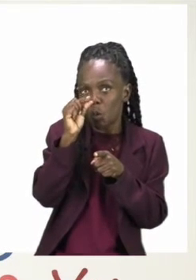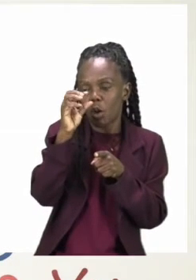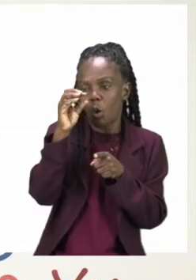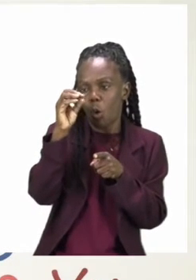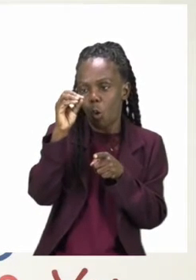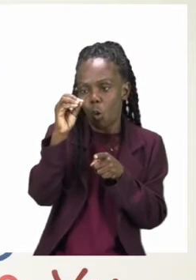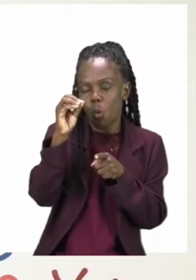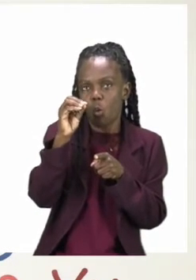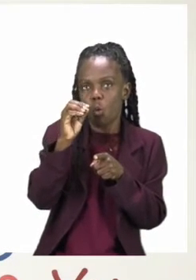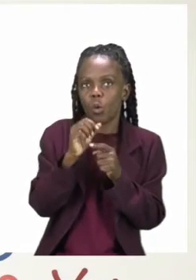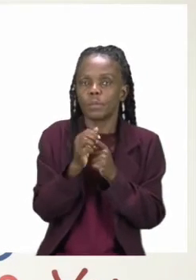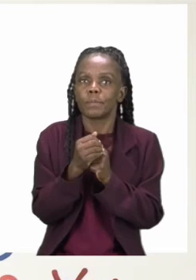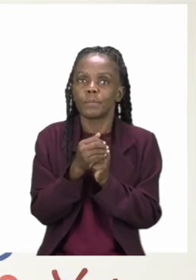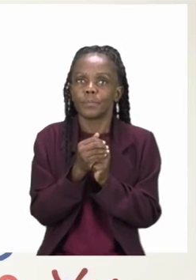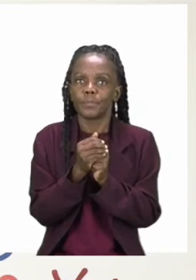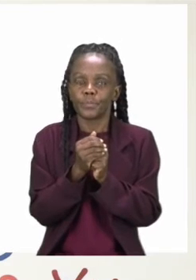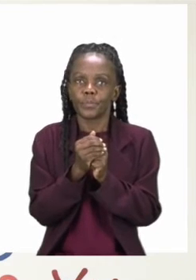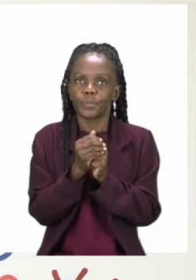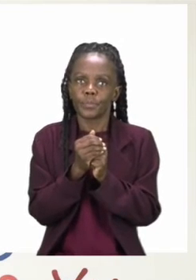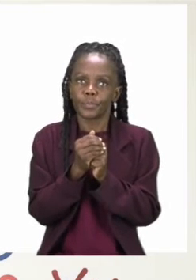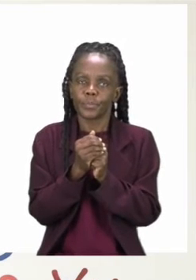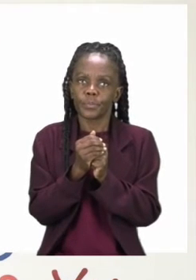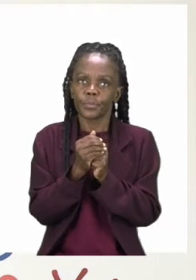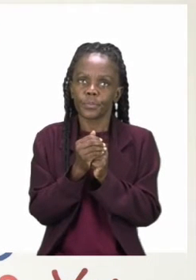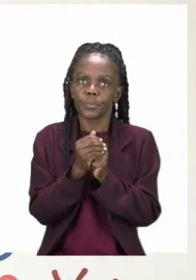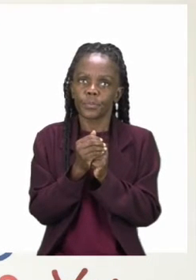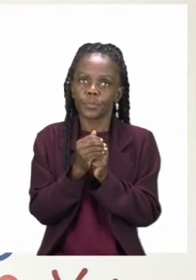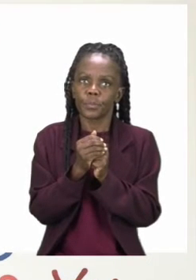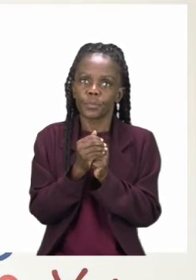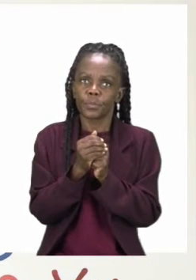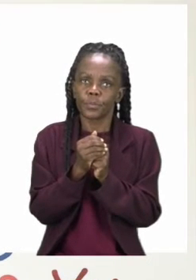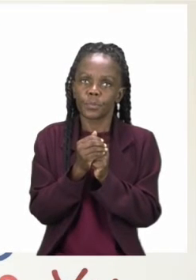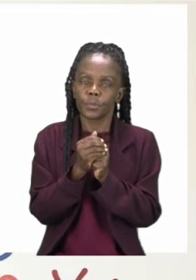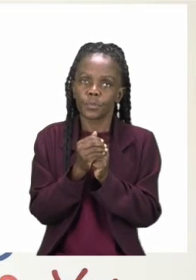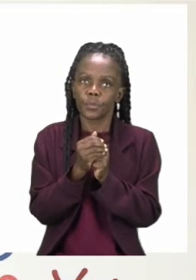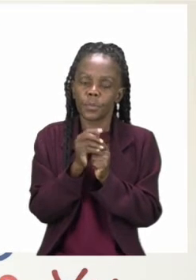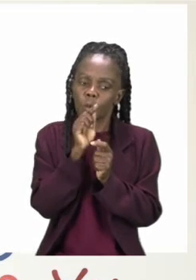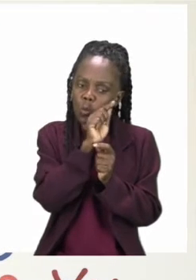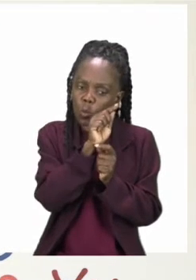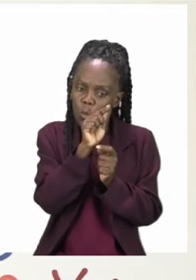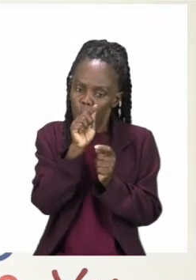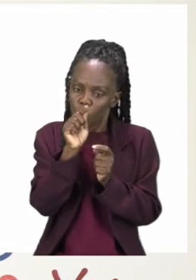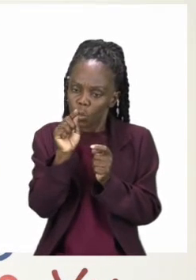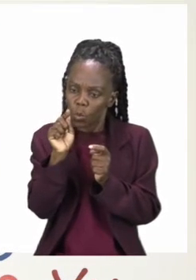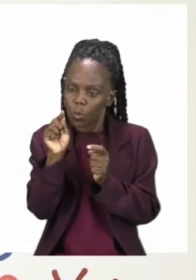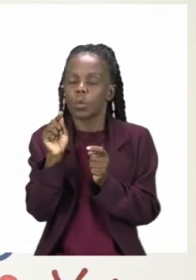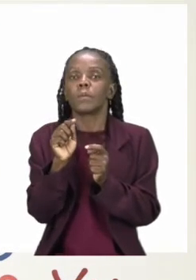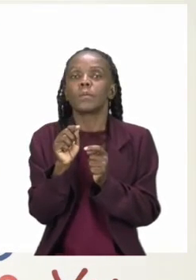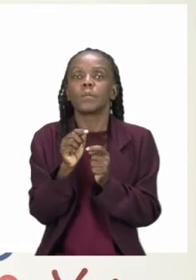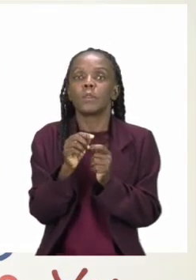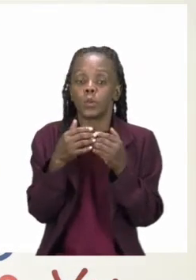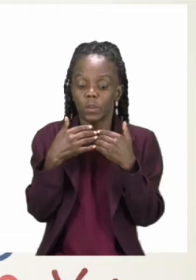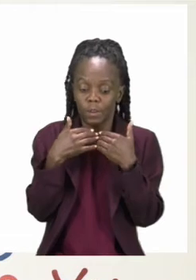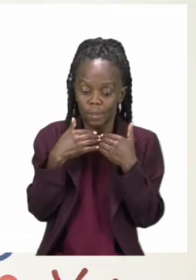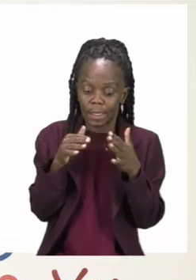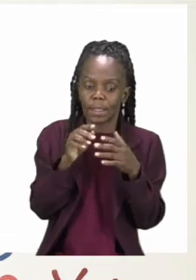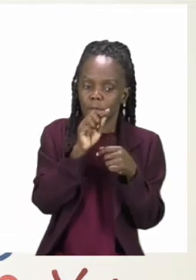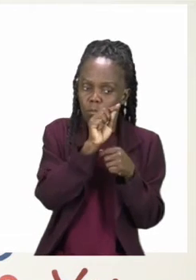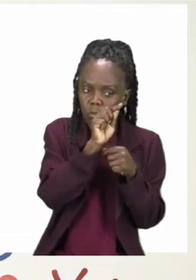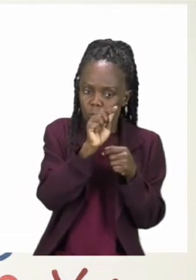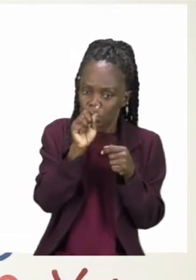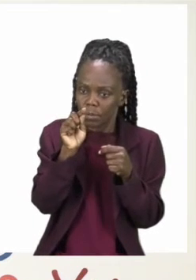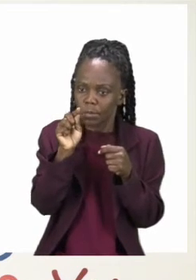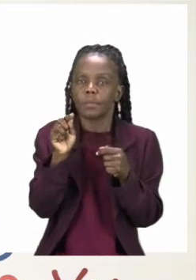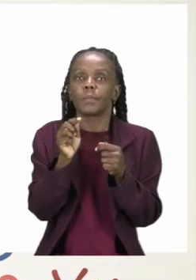at the dotted line. I want you to try on the dotted line. Very good. Take your pencil and we're going